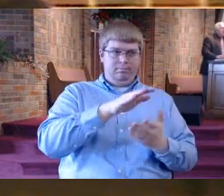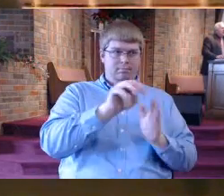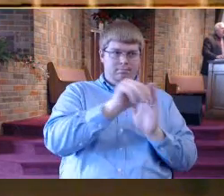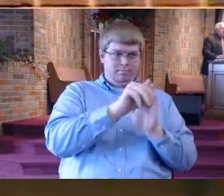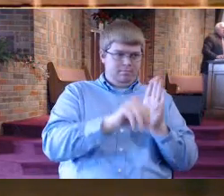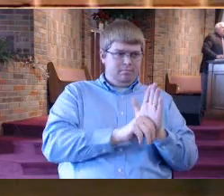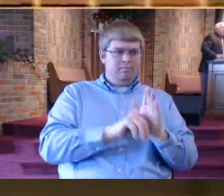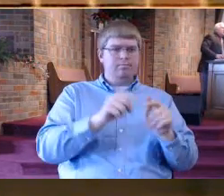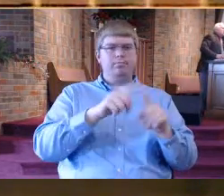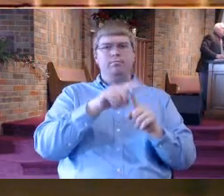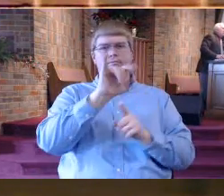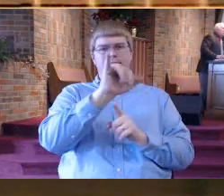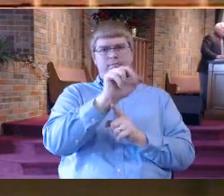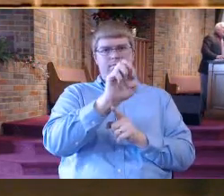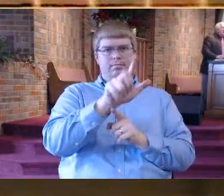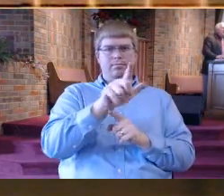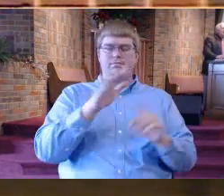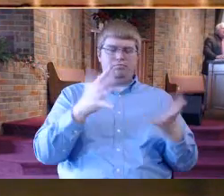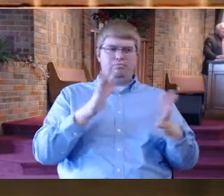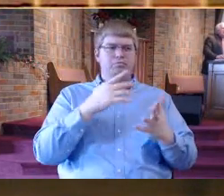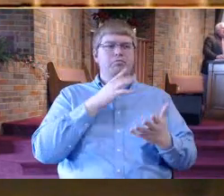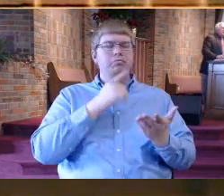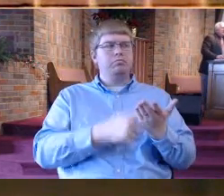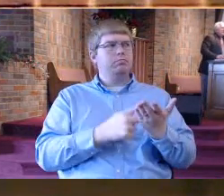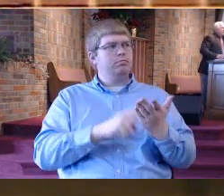We referenced some of that in